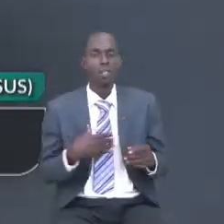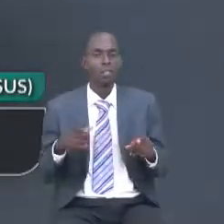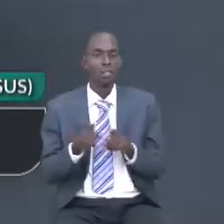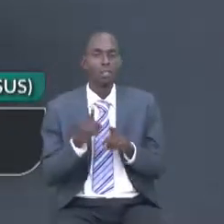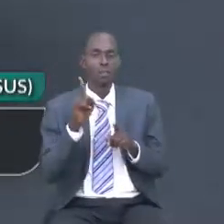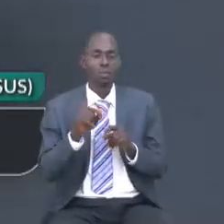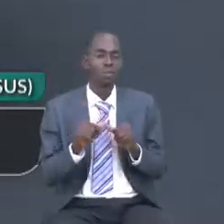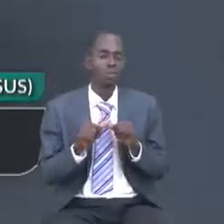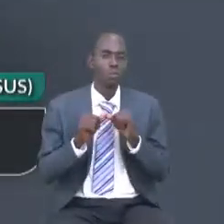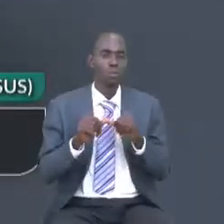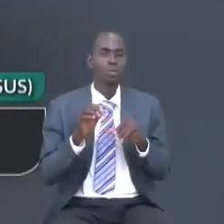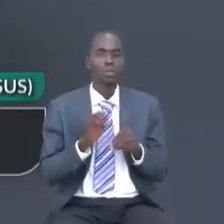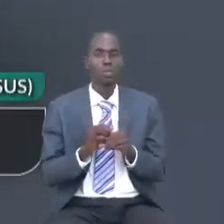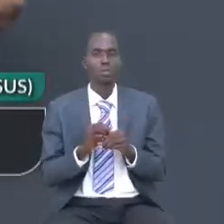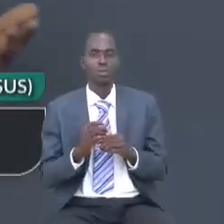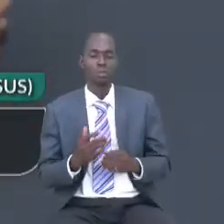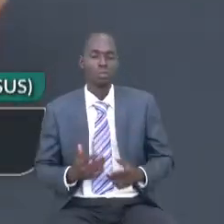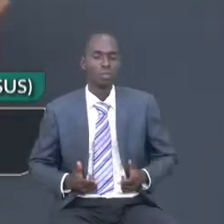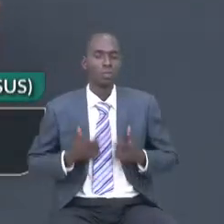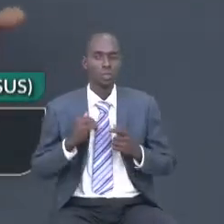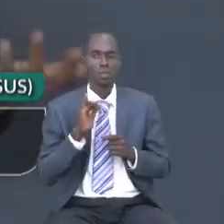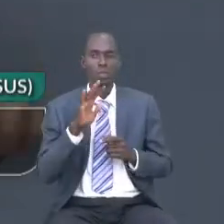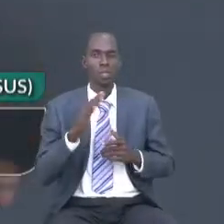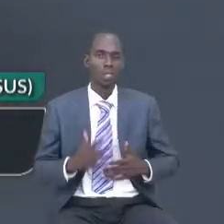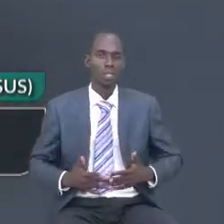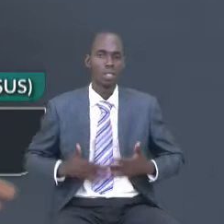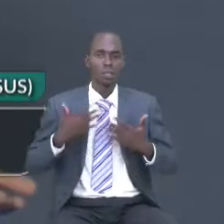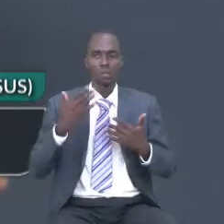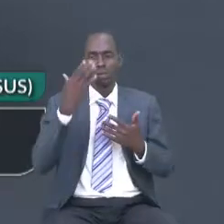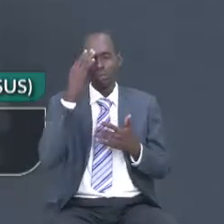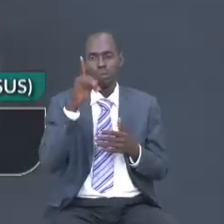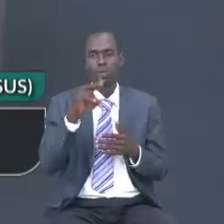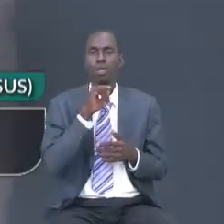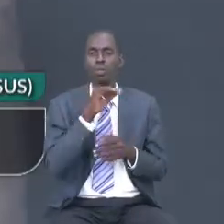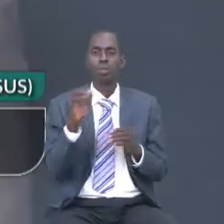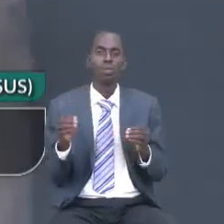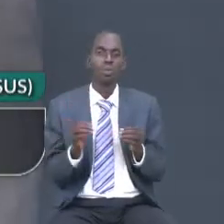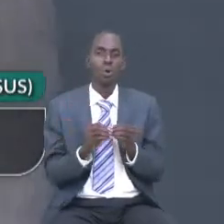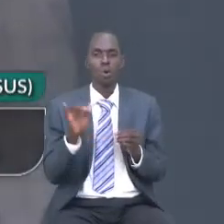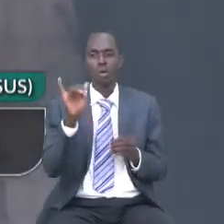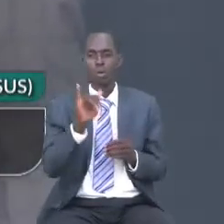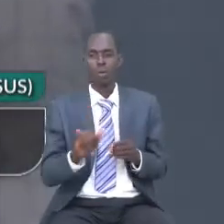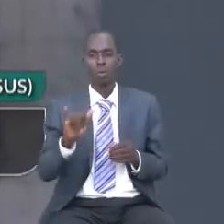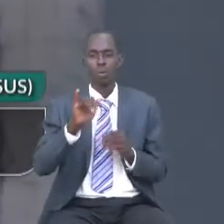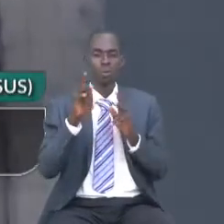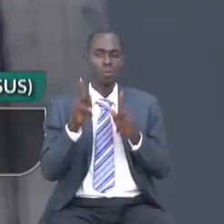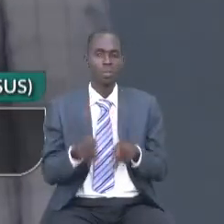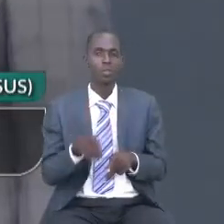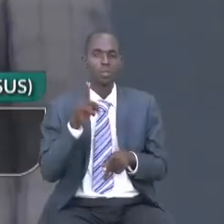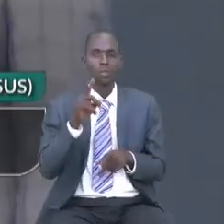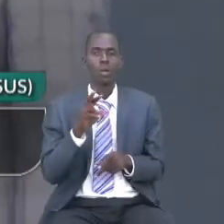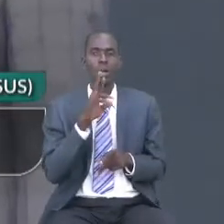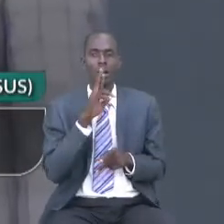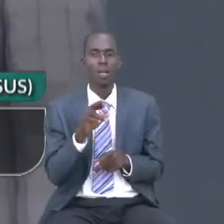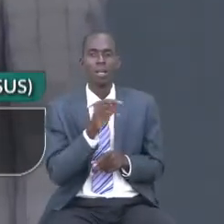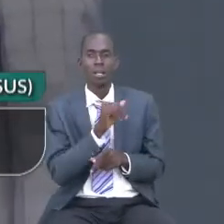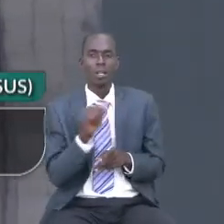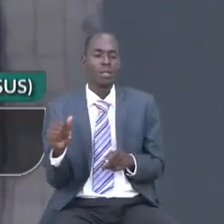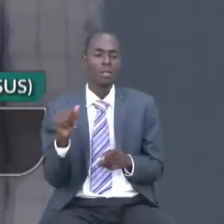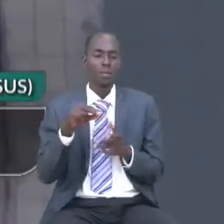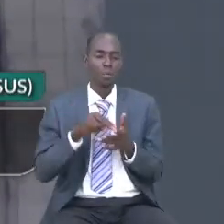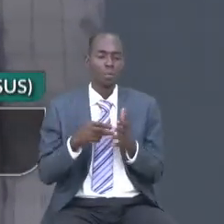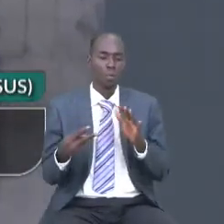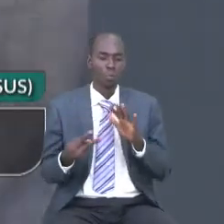life, you know that you are not an ordinary person. You are a